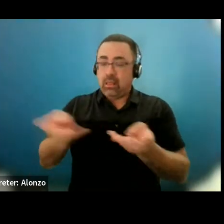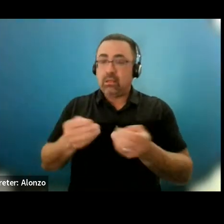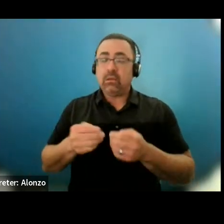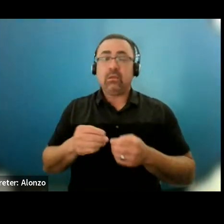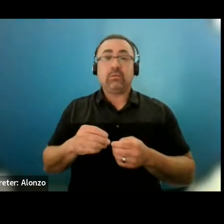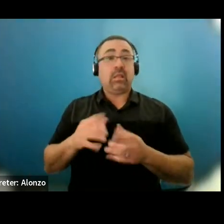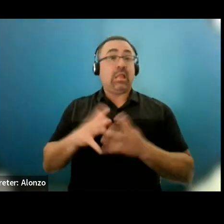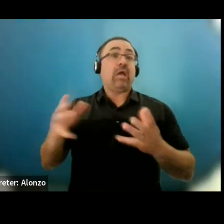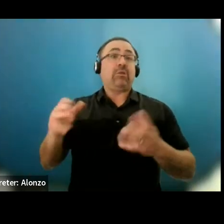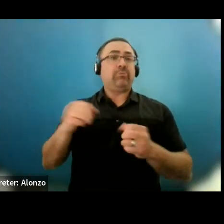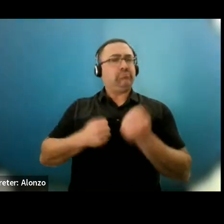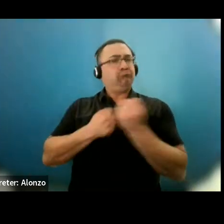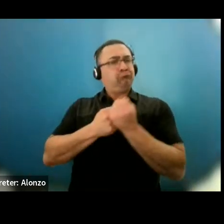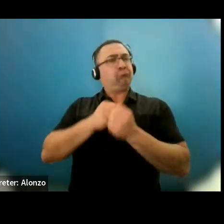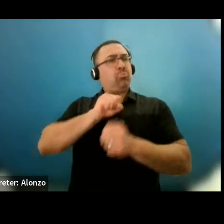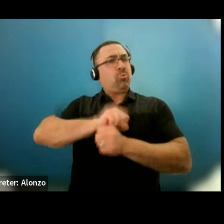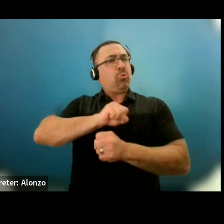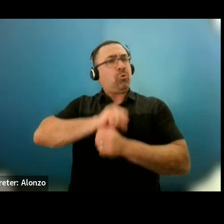one case,